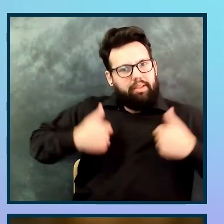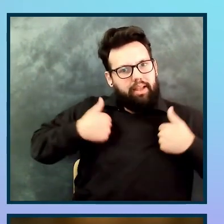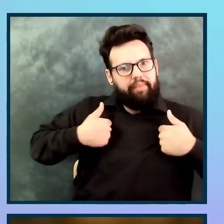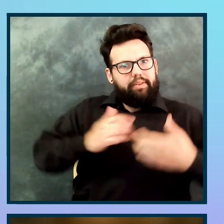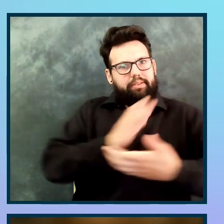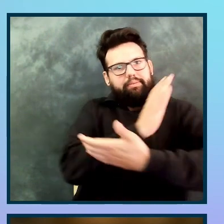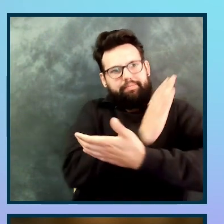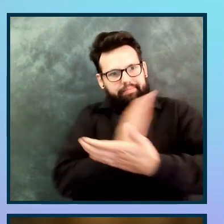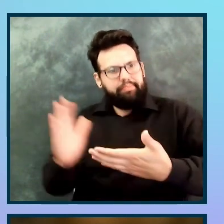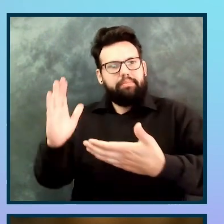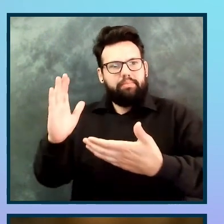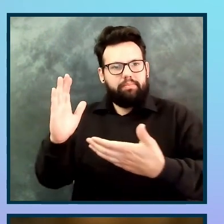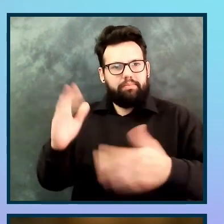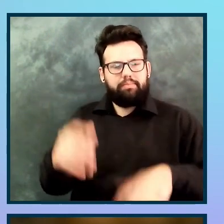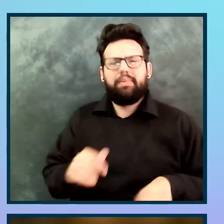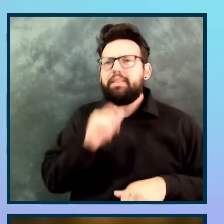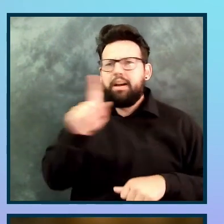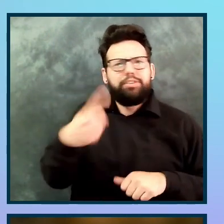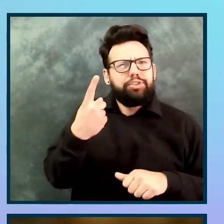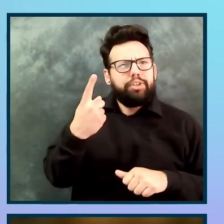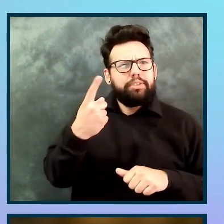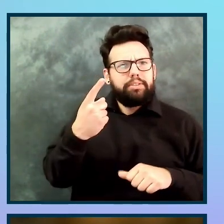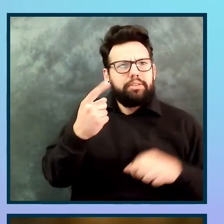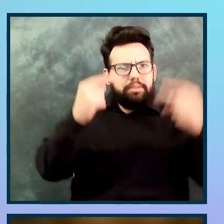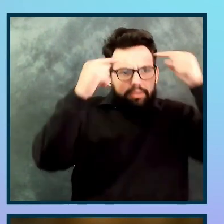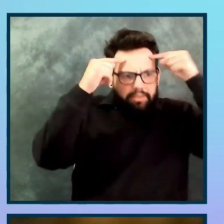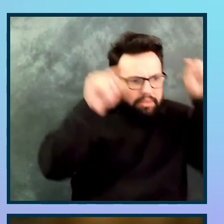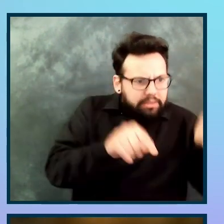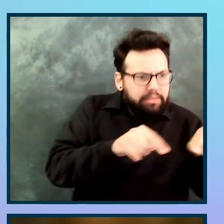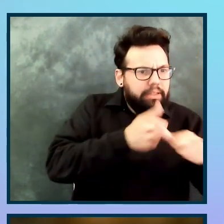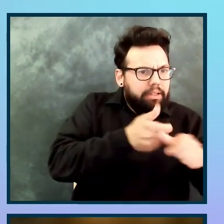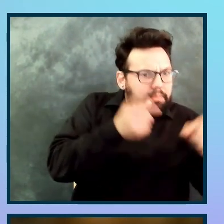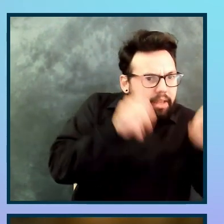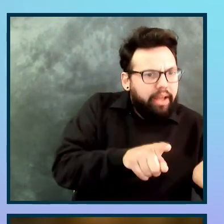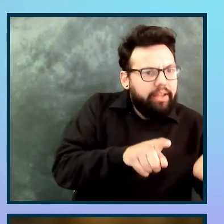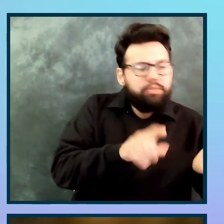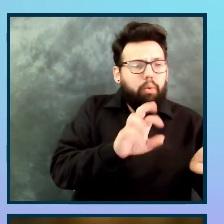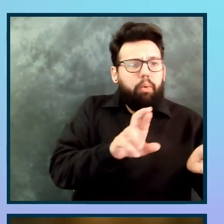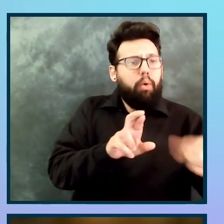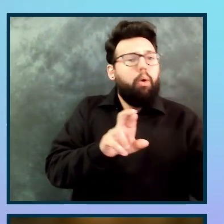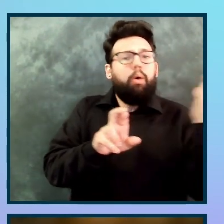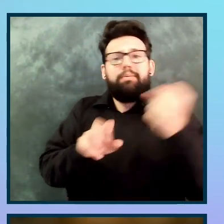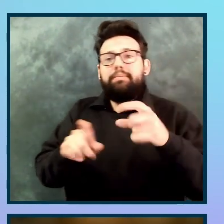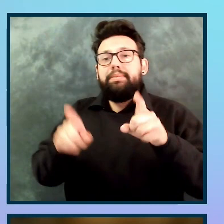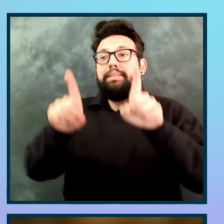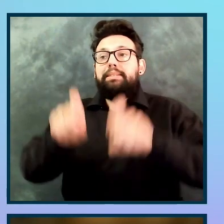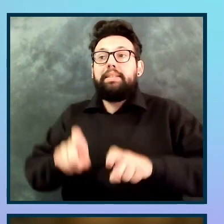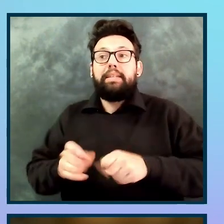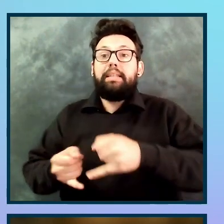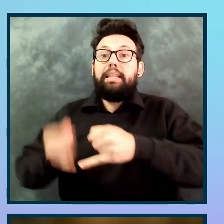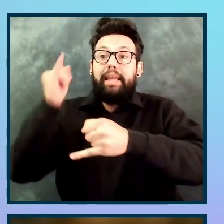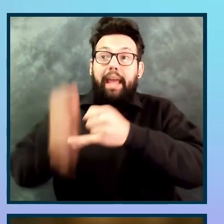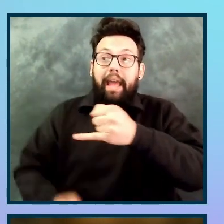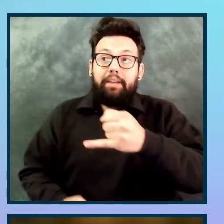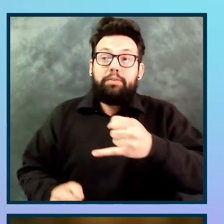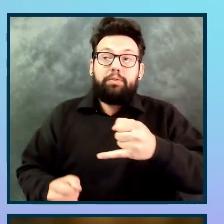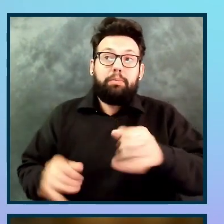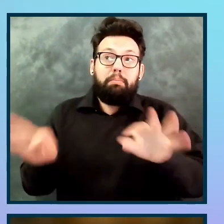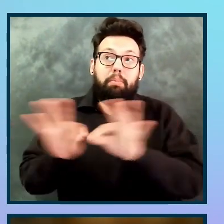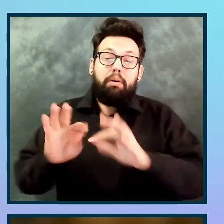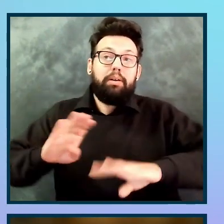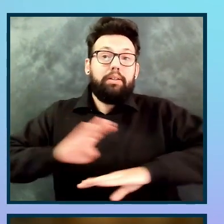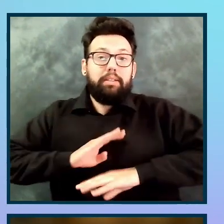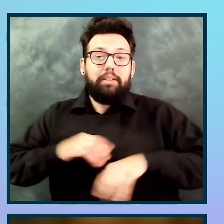focused on compliance, we're not just focused on testing at the end to make sure we meet the standards, we really want to infuse accessibility